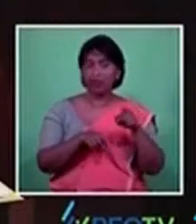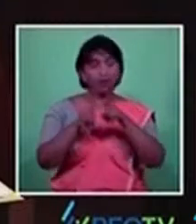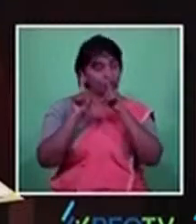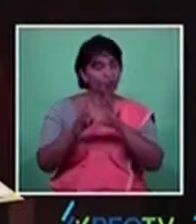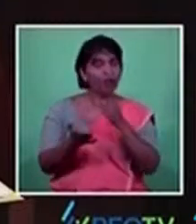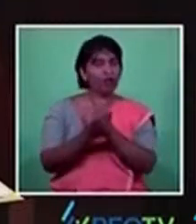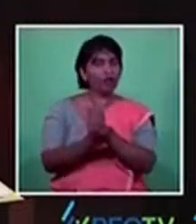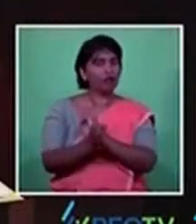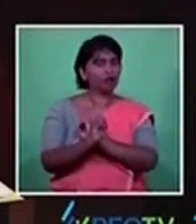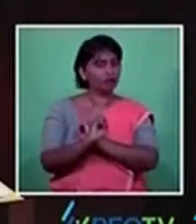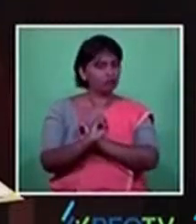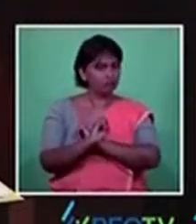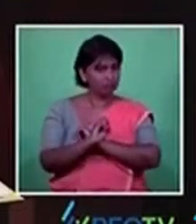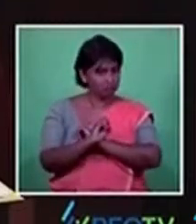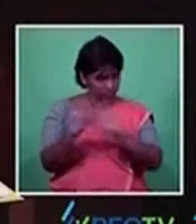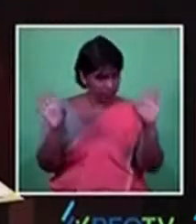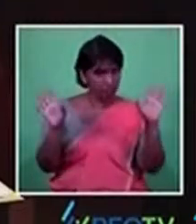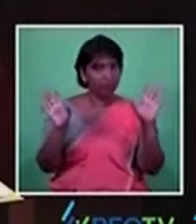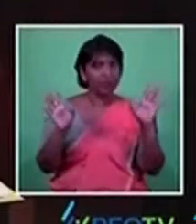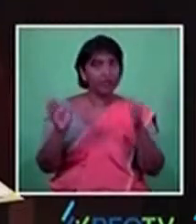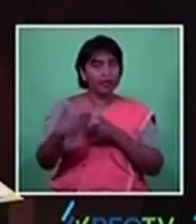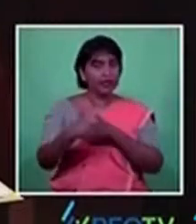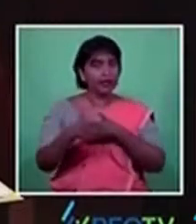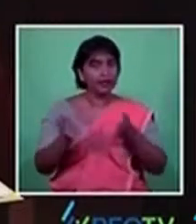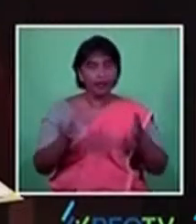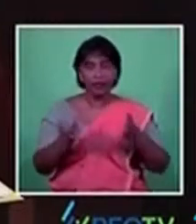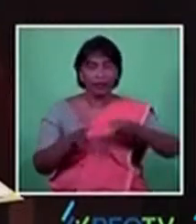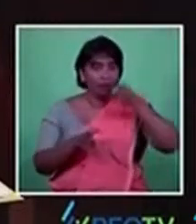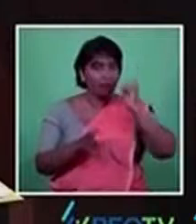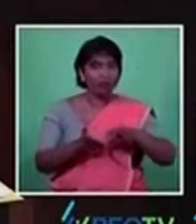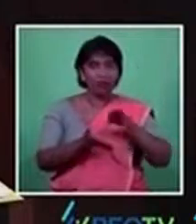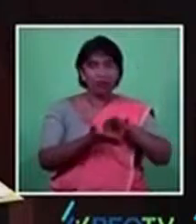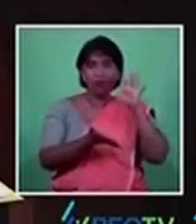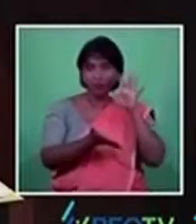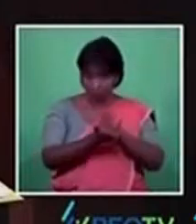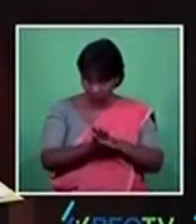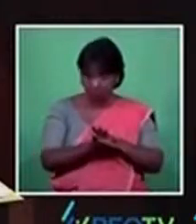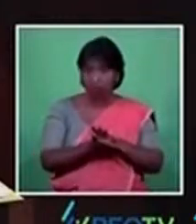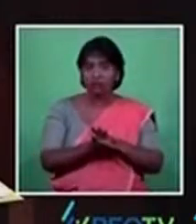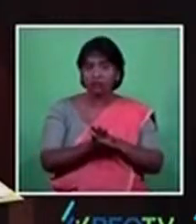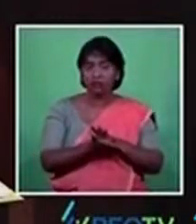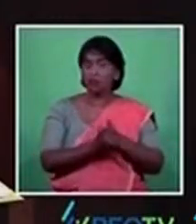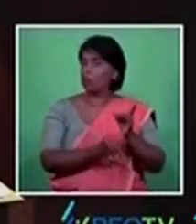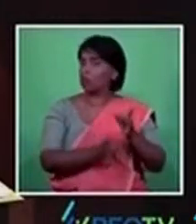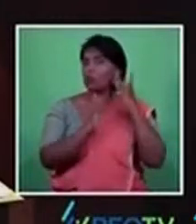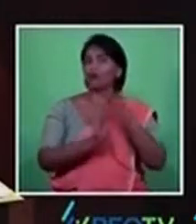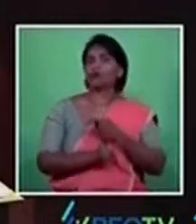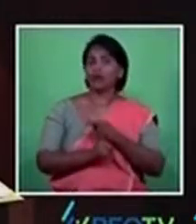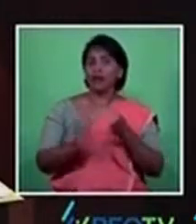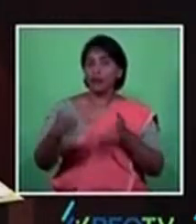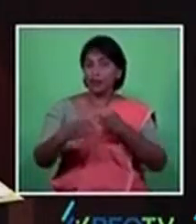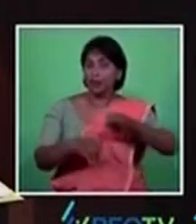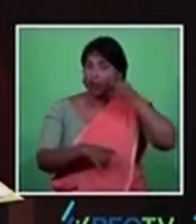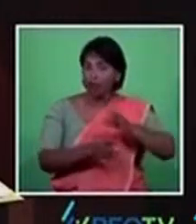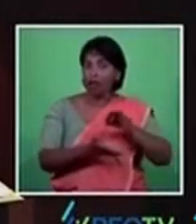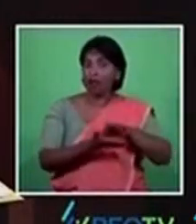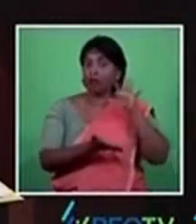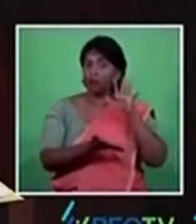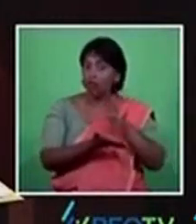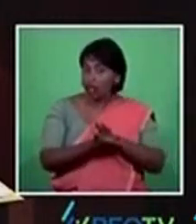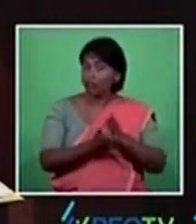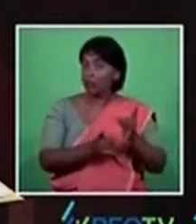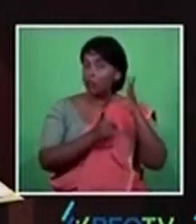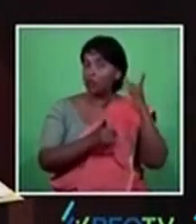sent this letter to the district secretaries based on a decision taken by the Cabinet of Ministers. This was not a personal decision made by him. As the Home